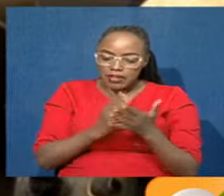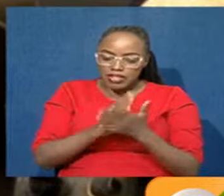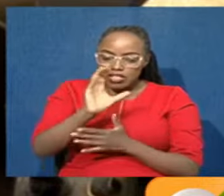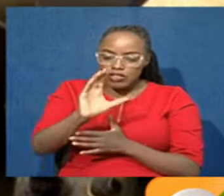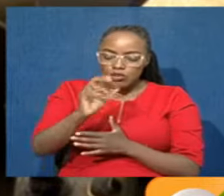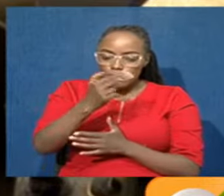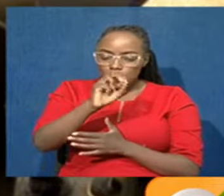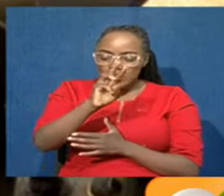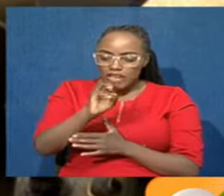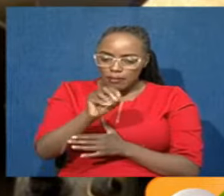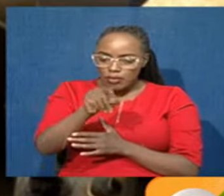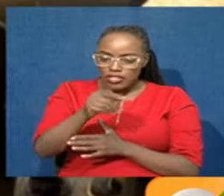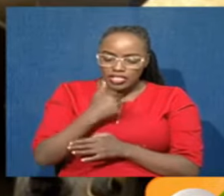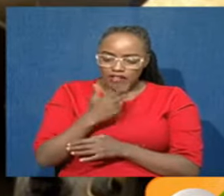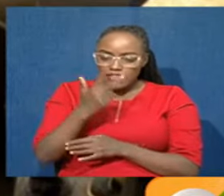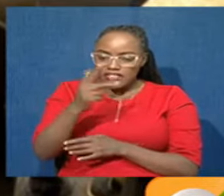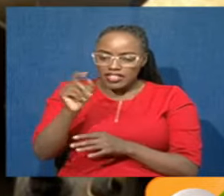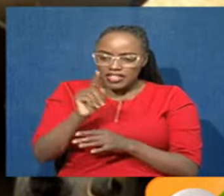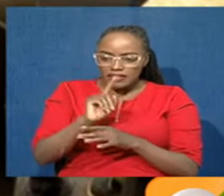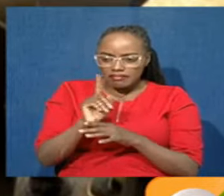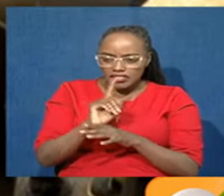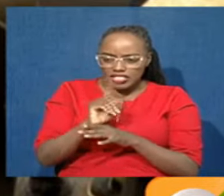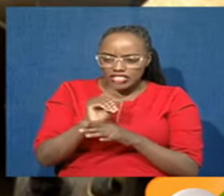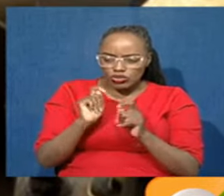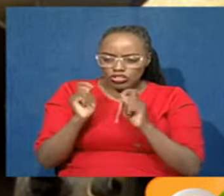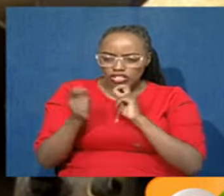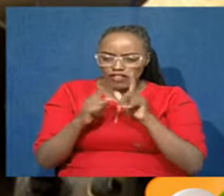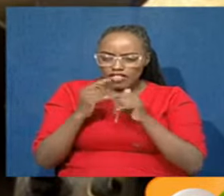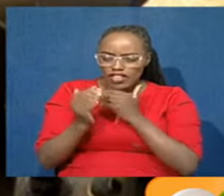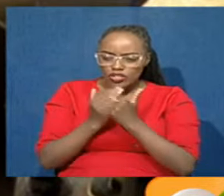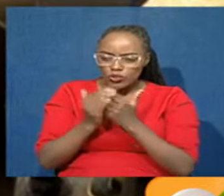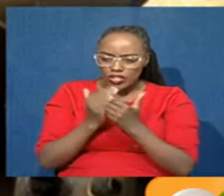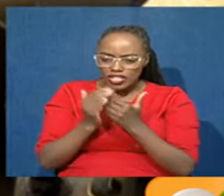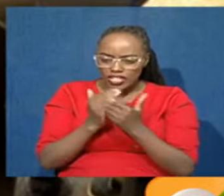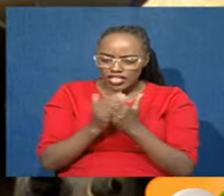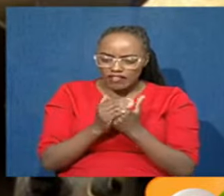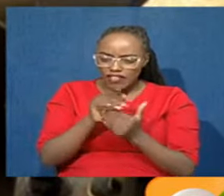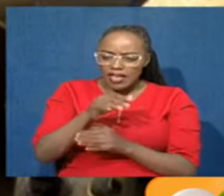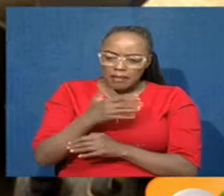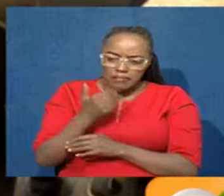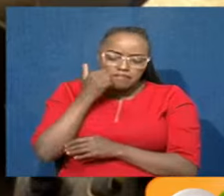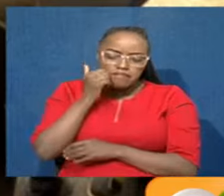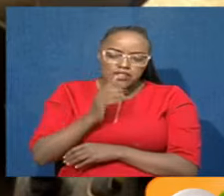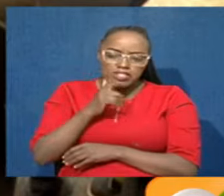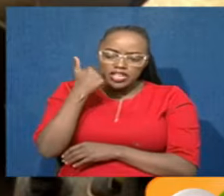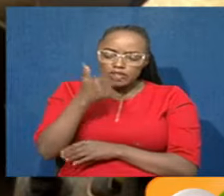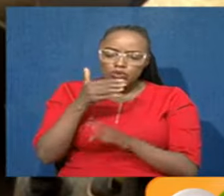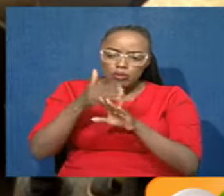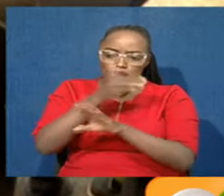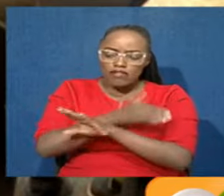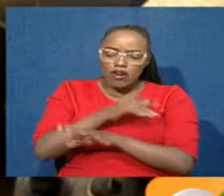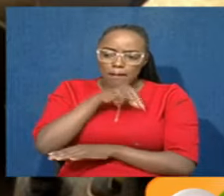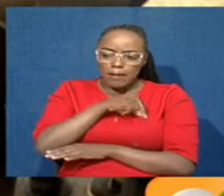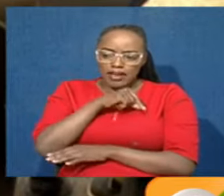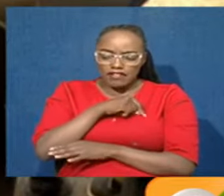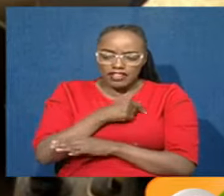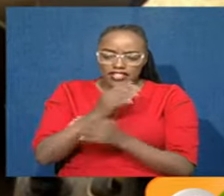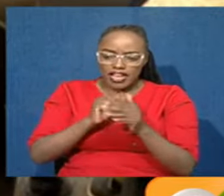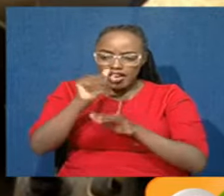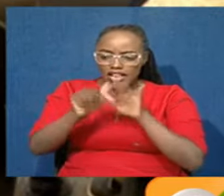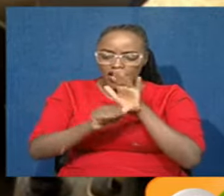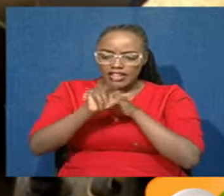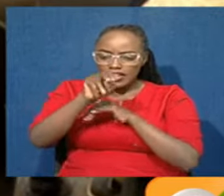These that it was taking 3 minutes to attend to, are they patients that had already been benefiting under NHIF or